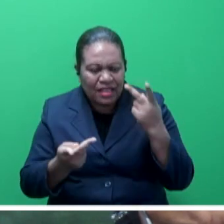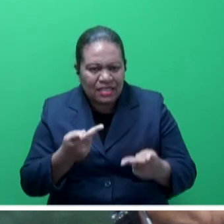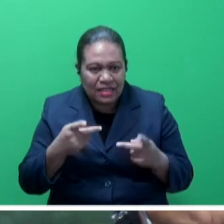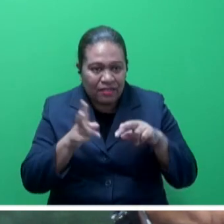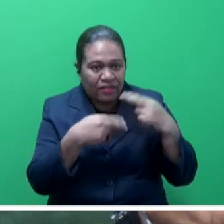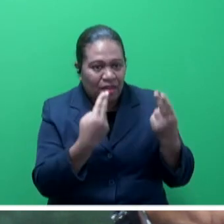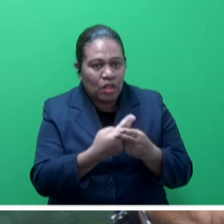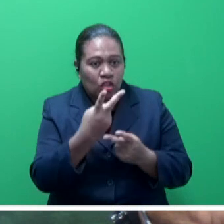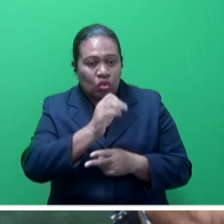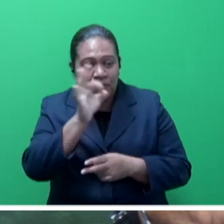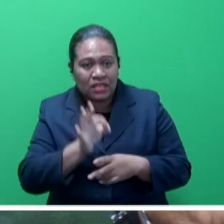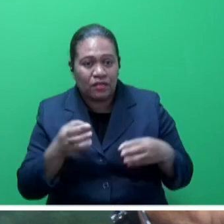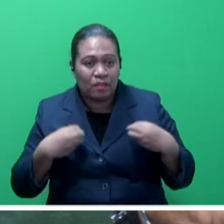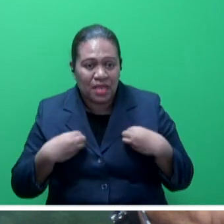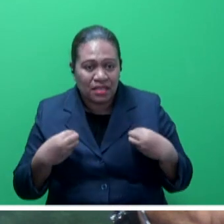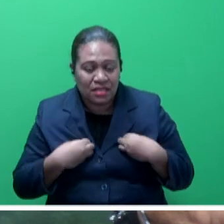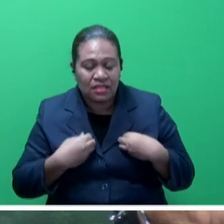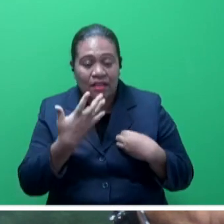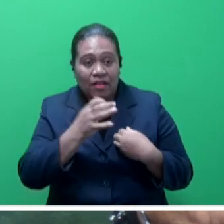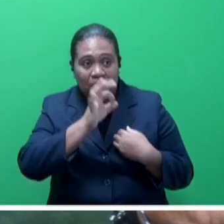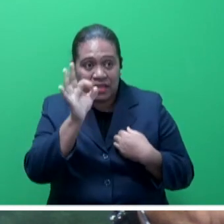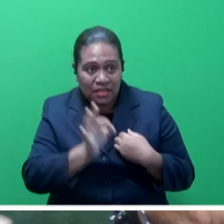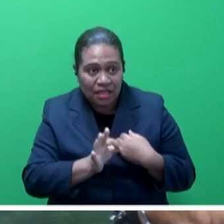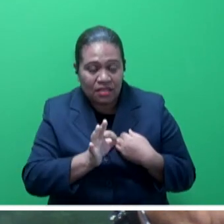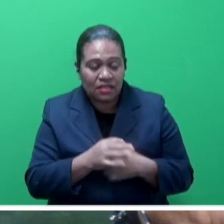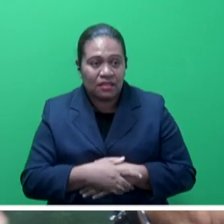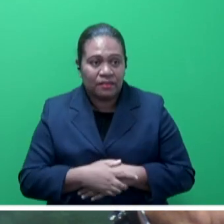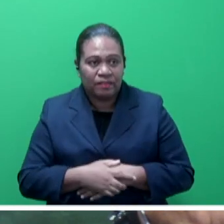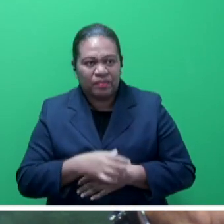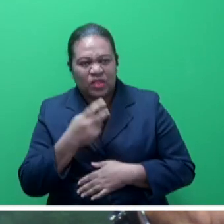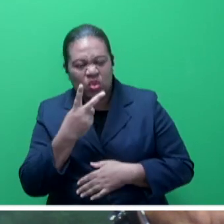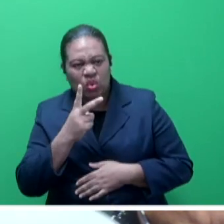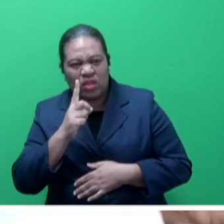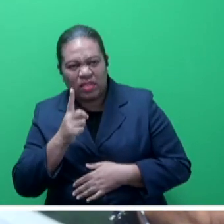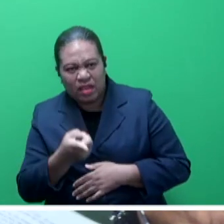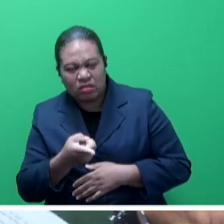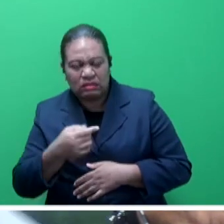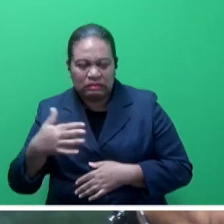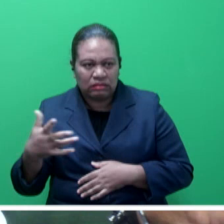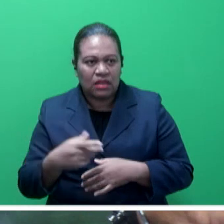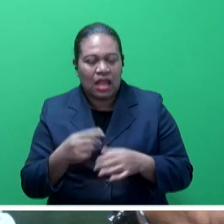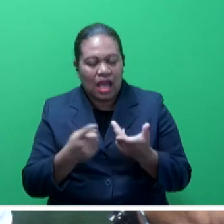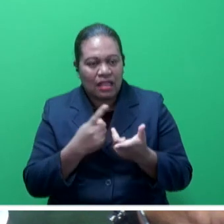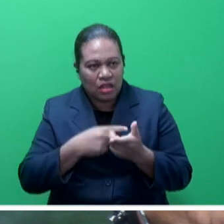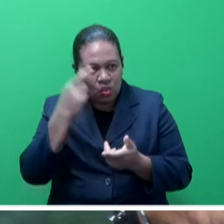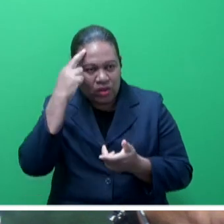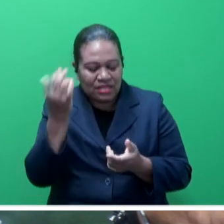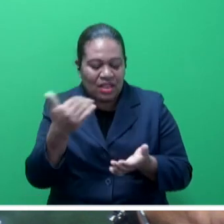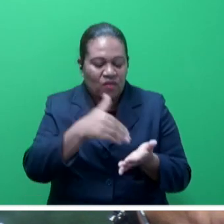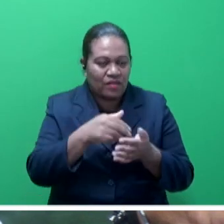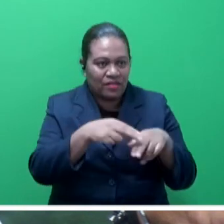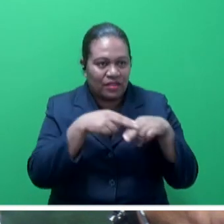and 2% came for business reasons, and 5%, Mr. Speaker, sir, or 2,764 came for other reasons. Mr.